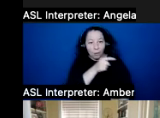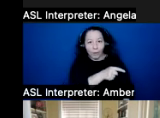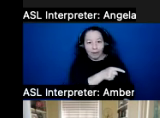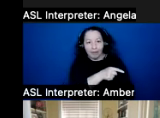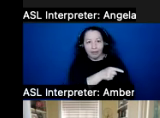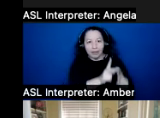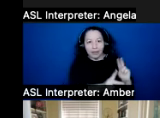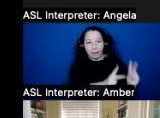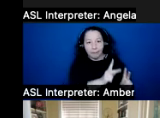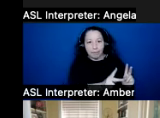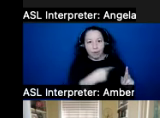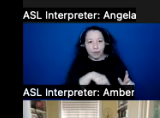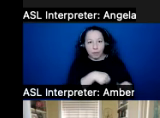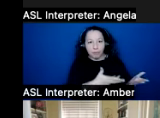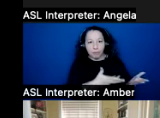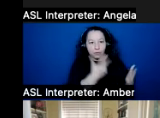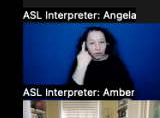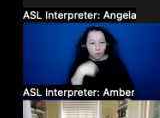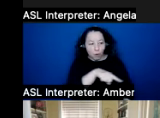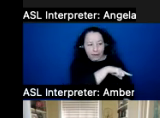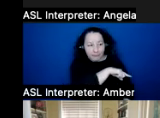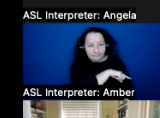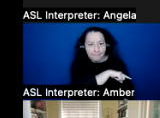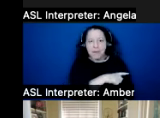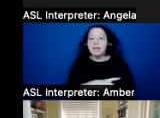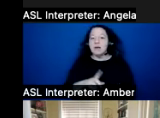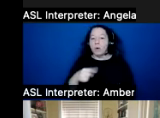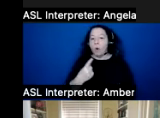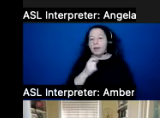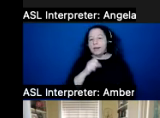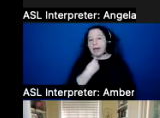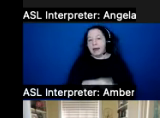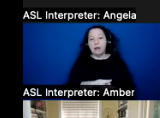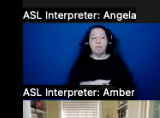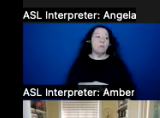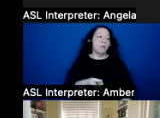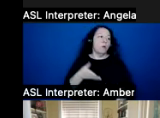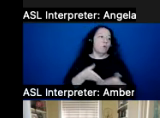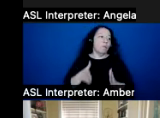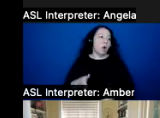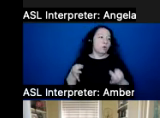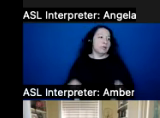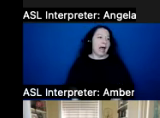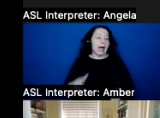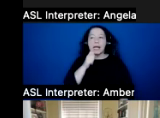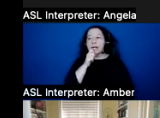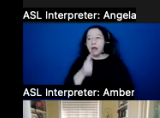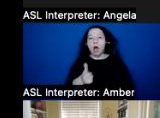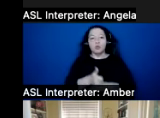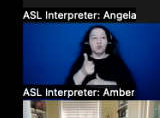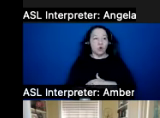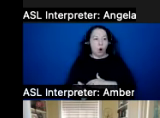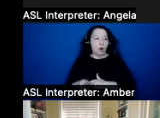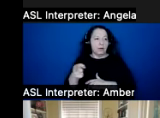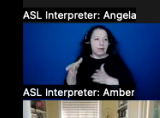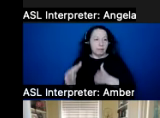the folks that we're serving, other than to say the prosecutor decided to not charge the case,